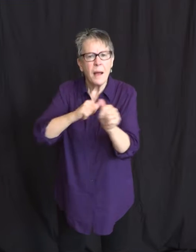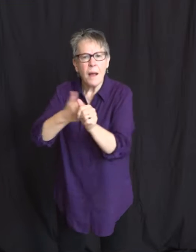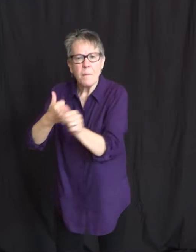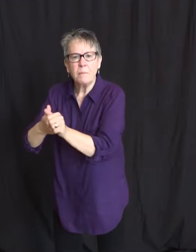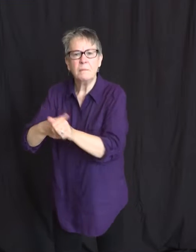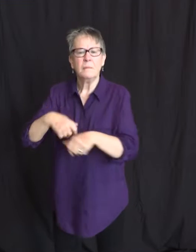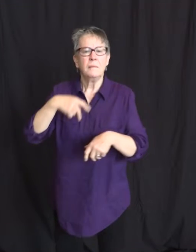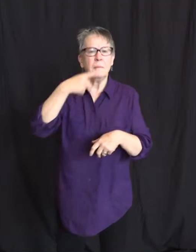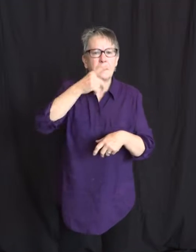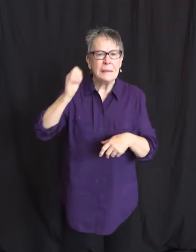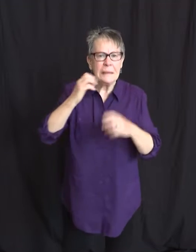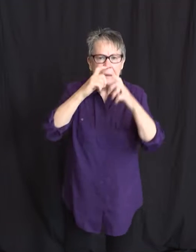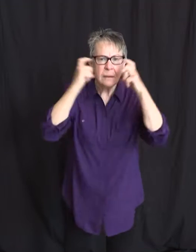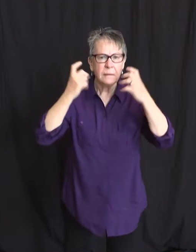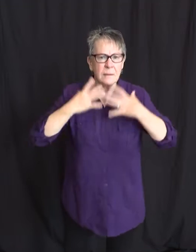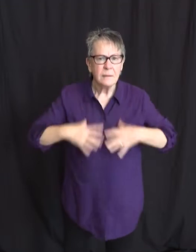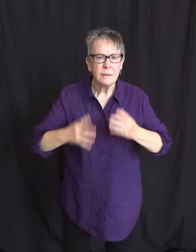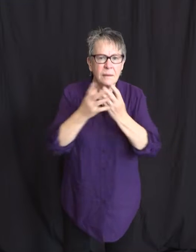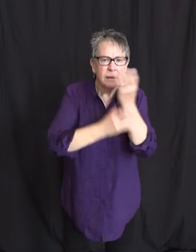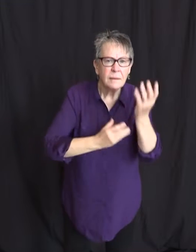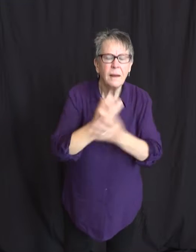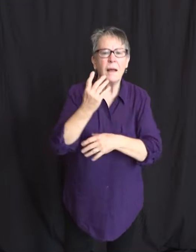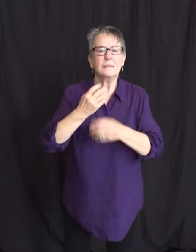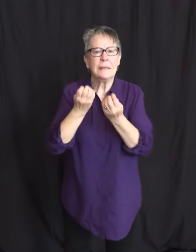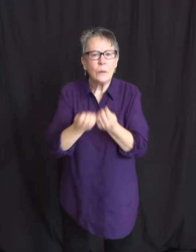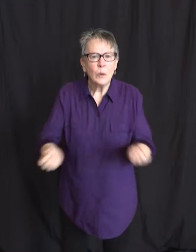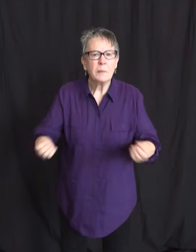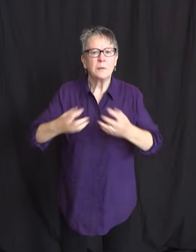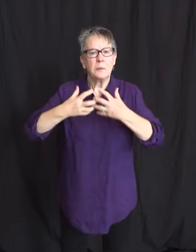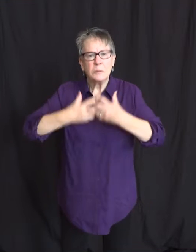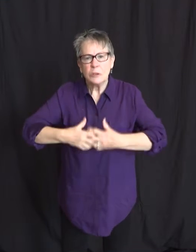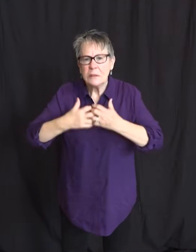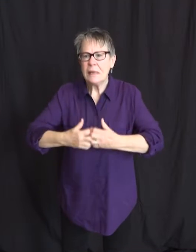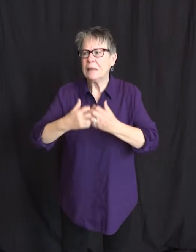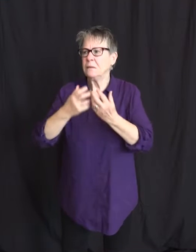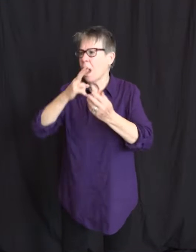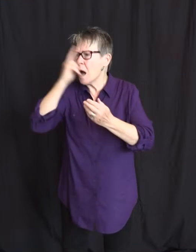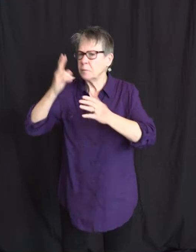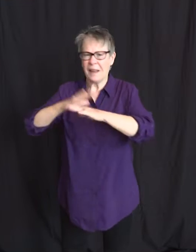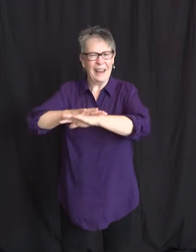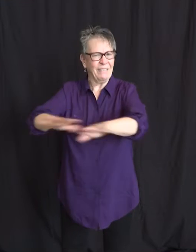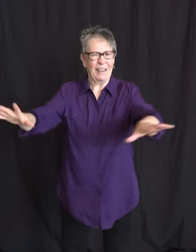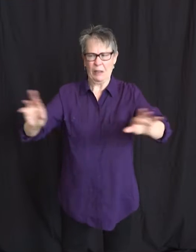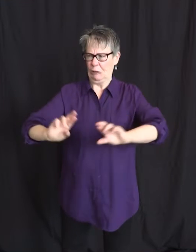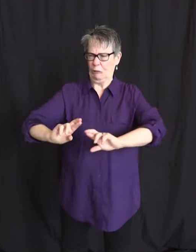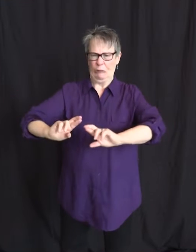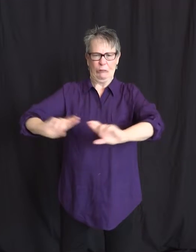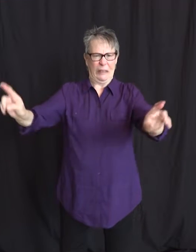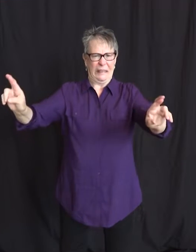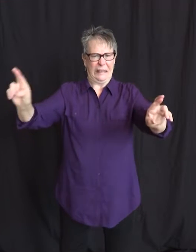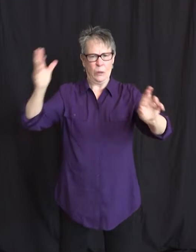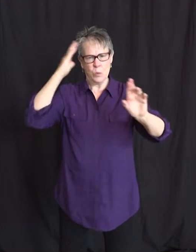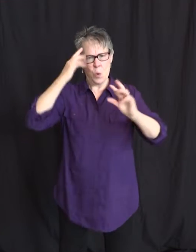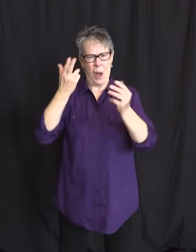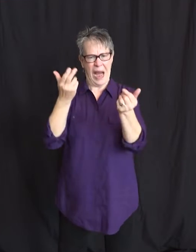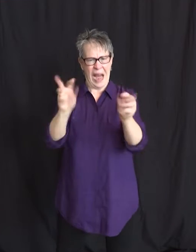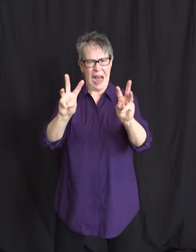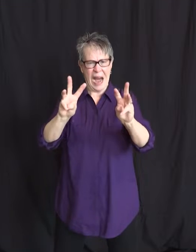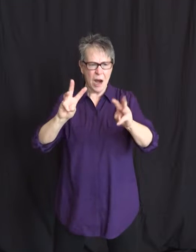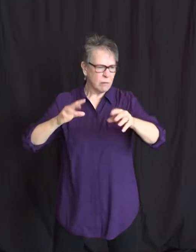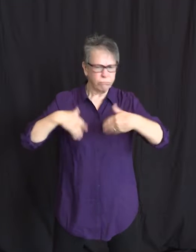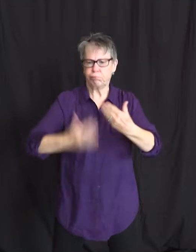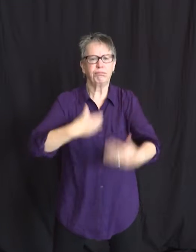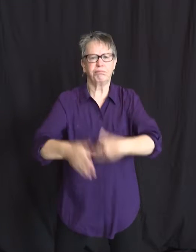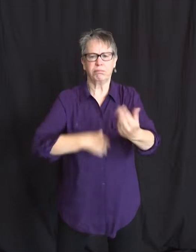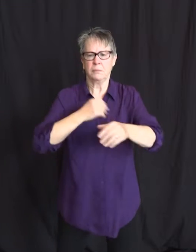because of racial or socioeconomic status, must be a part of our response to this outbreak. COVID-19 showed